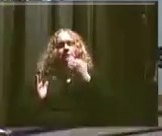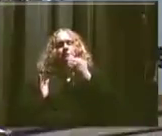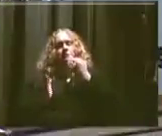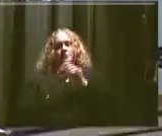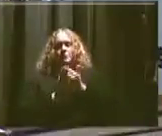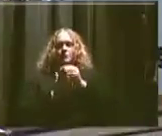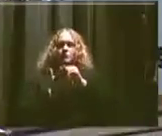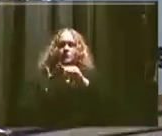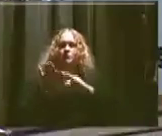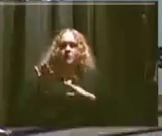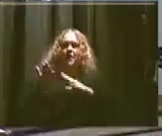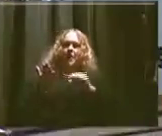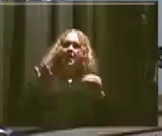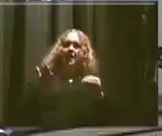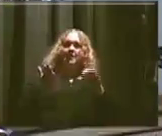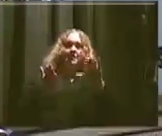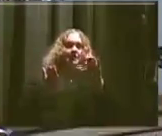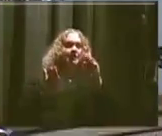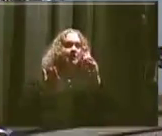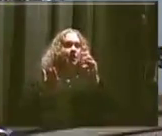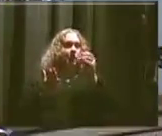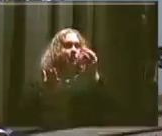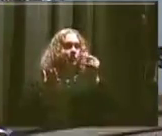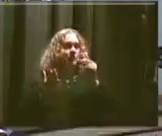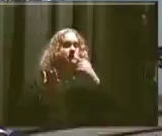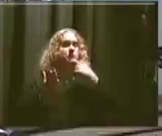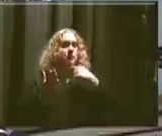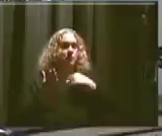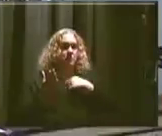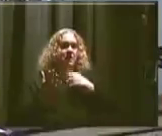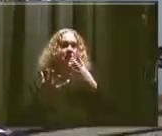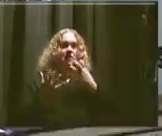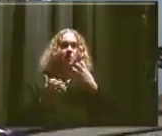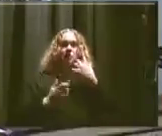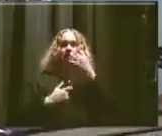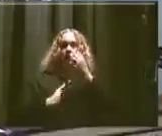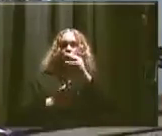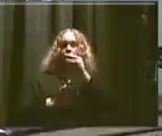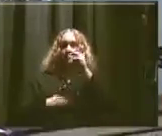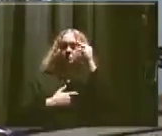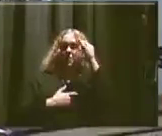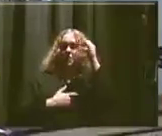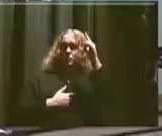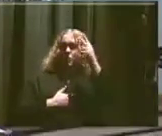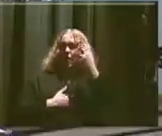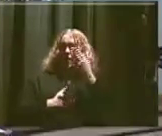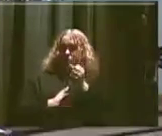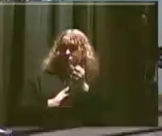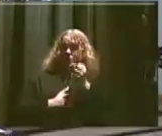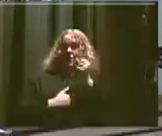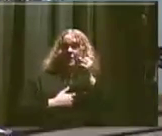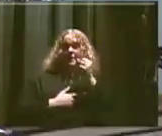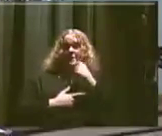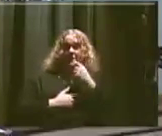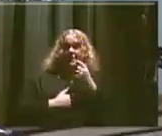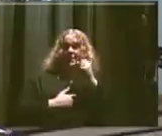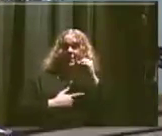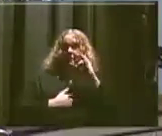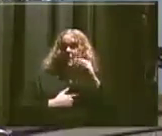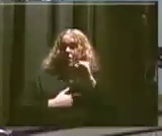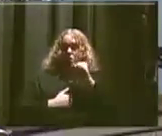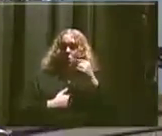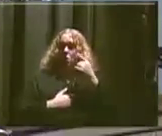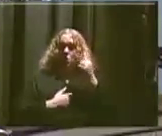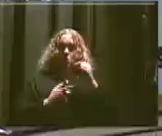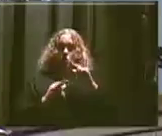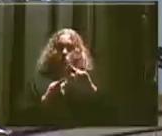student. Cameron shared with me recently that he plans to attend Manuel High School. He says, if I don't go to Manuel, I would like to go